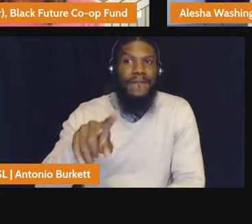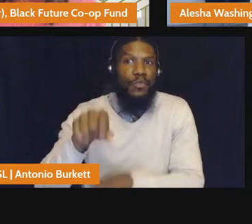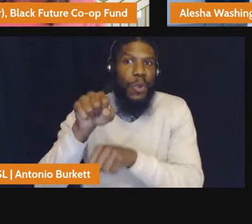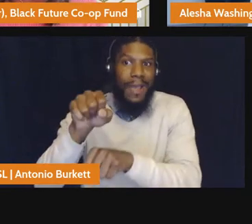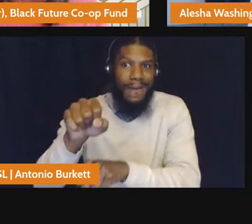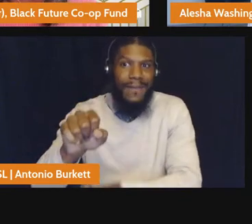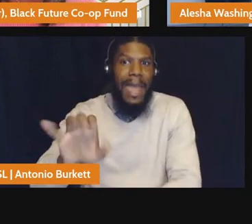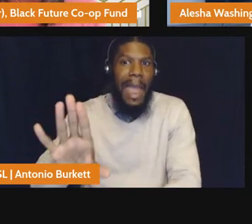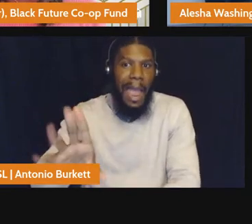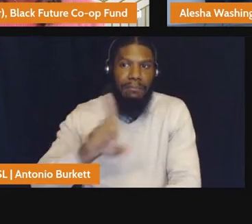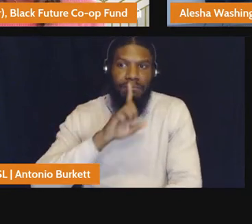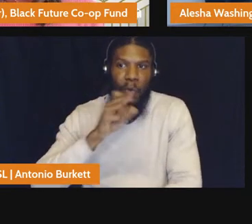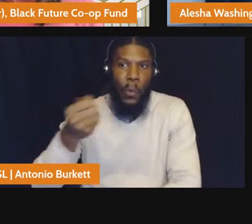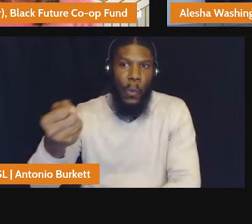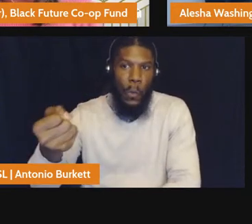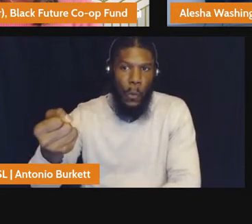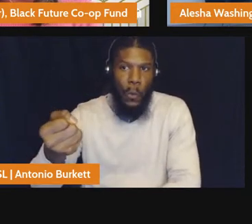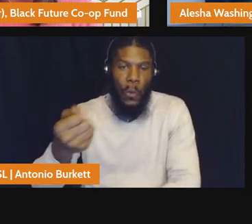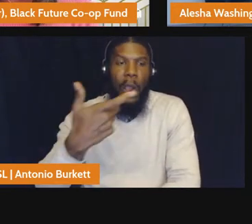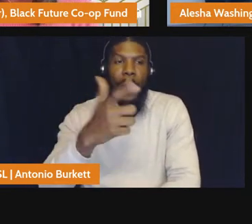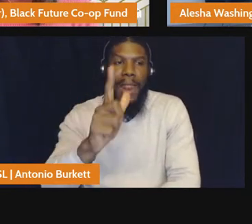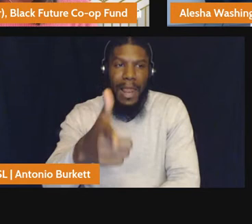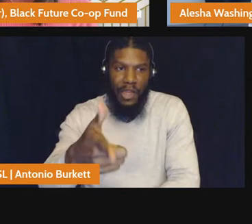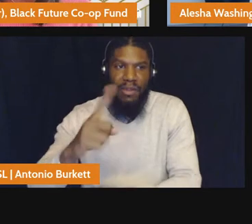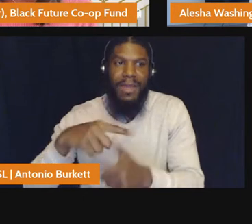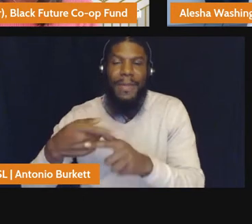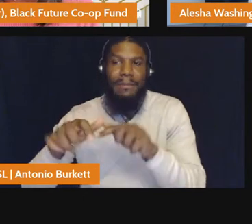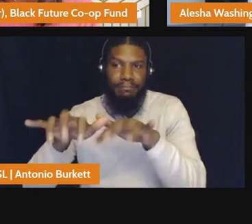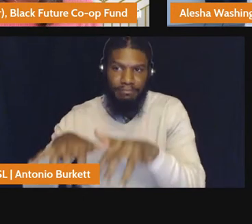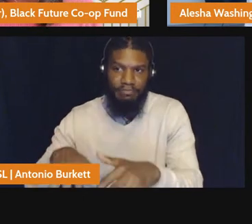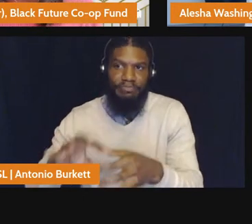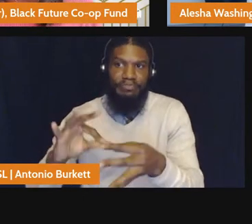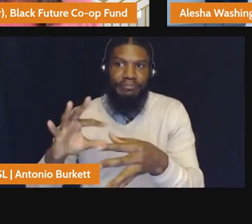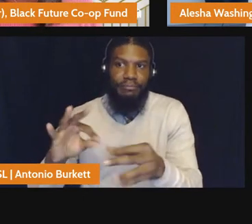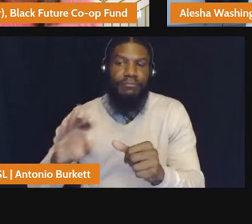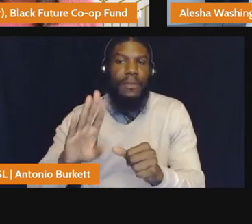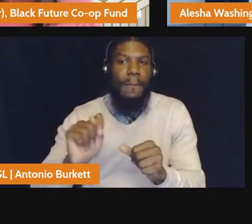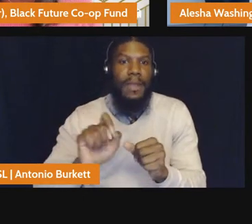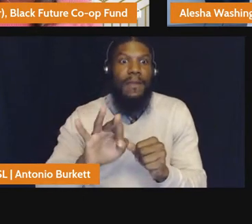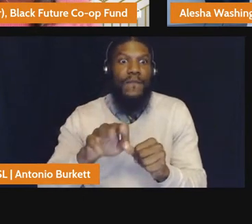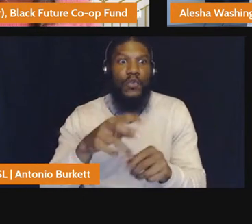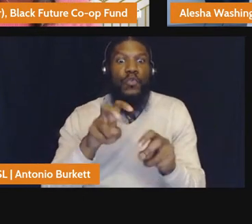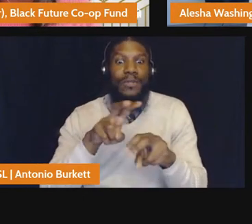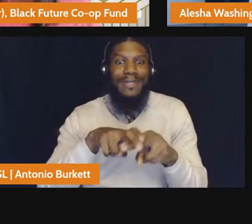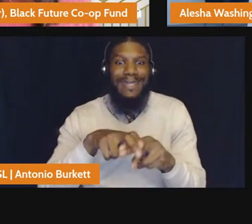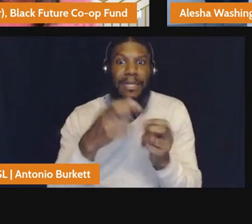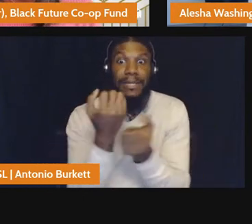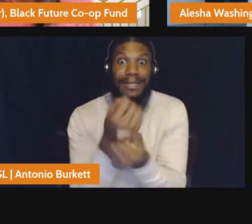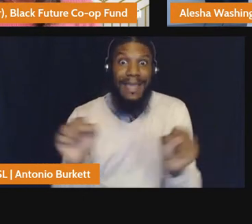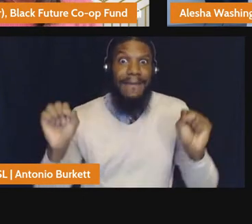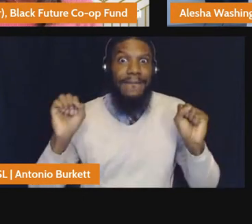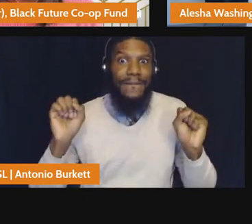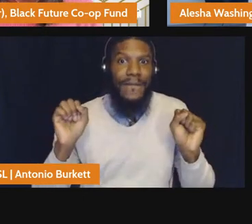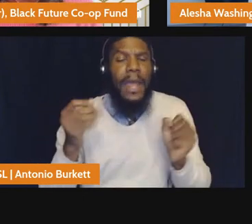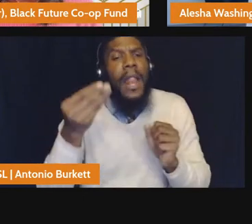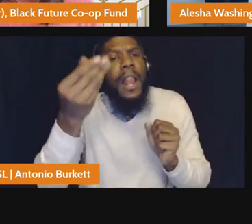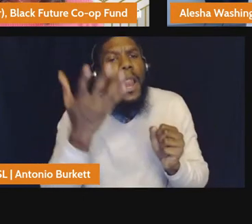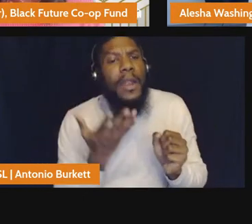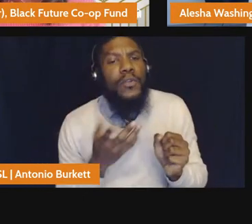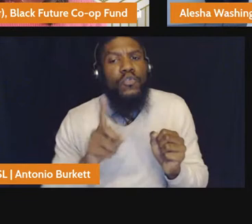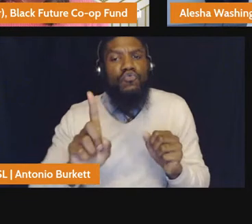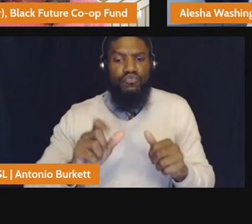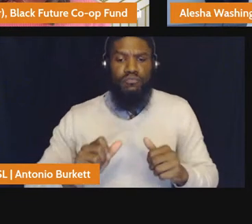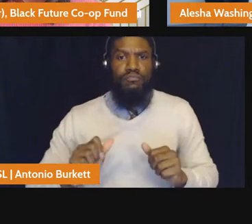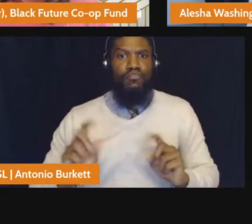watch it later and put it in the comments. But if you are seated and safe, let us know where you're listening from. And